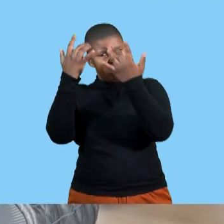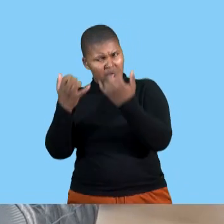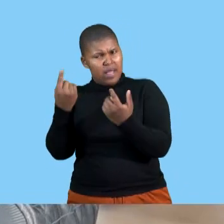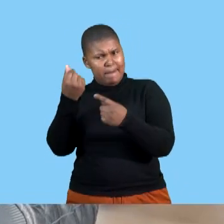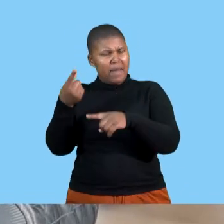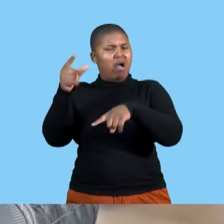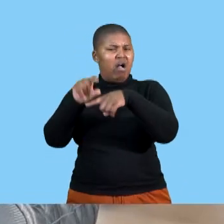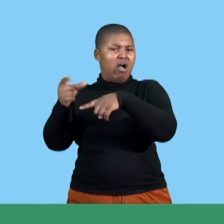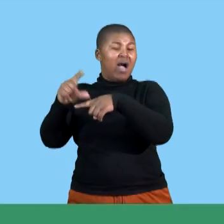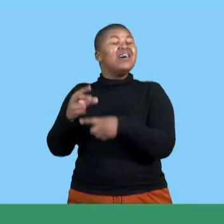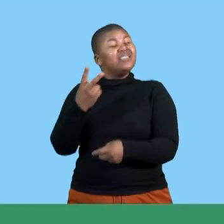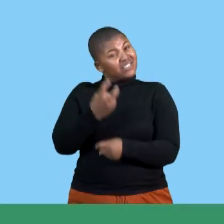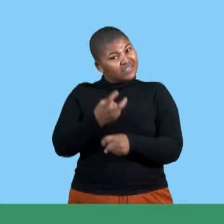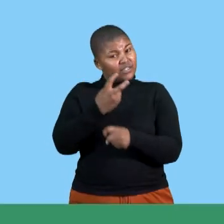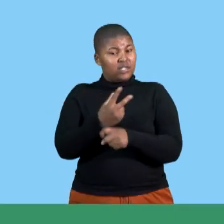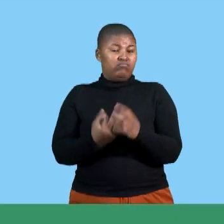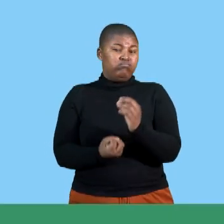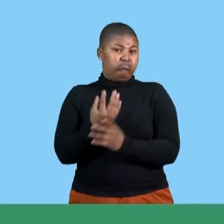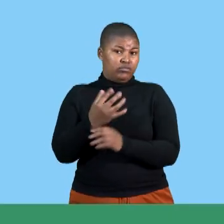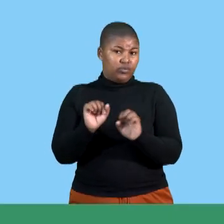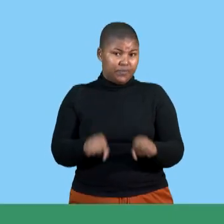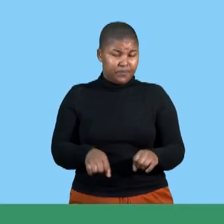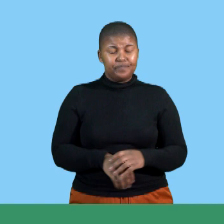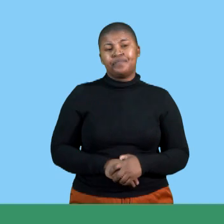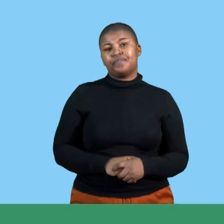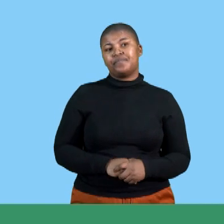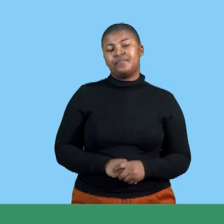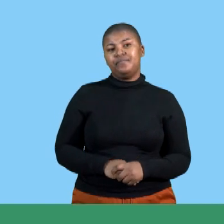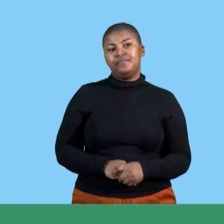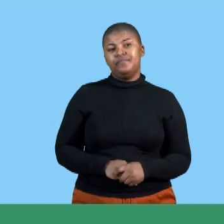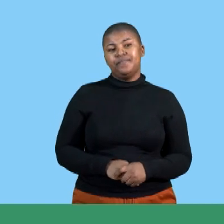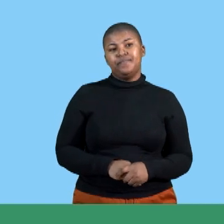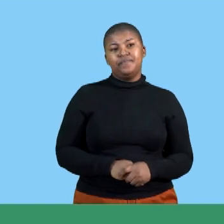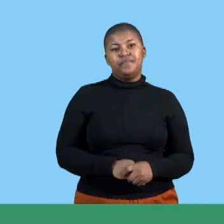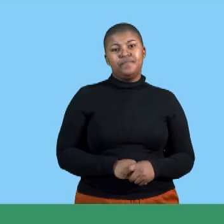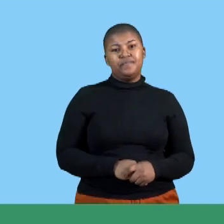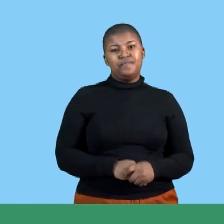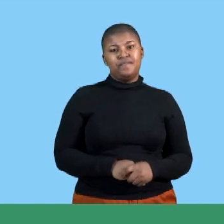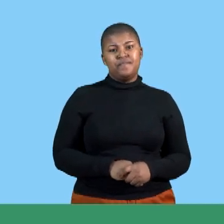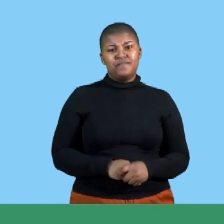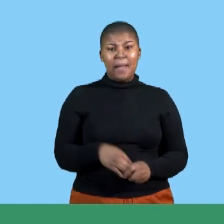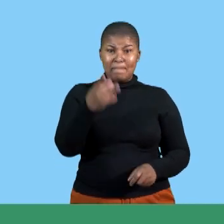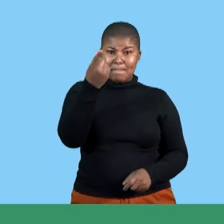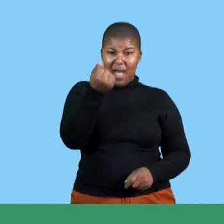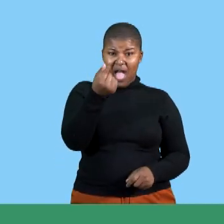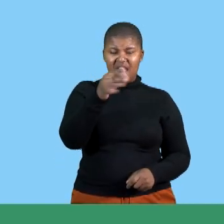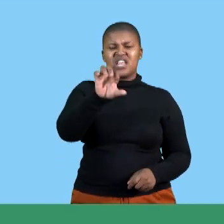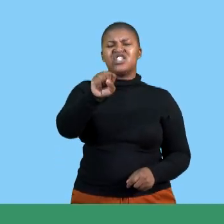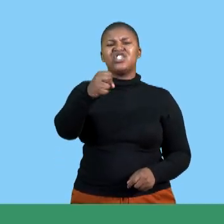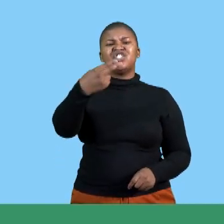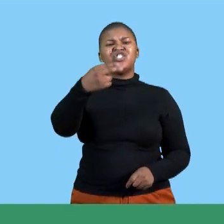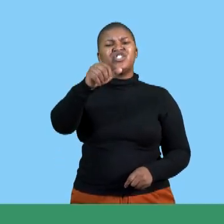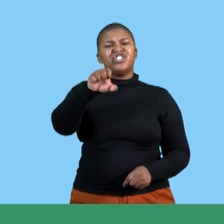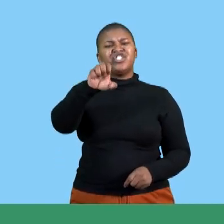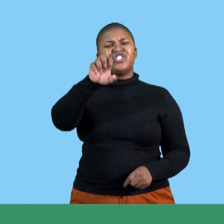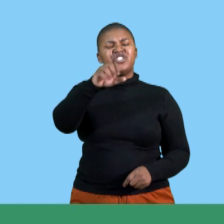a cooperative. Another disadvantage of cooperatives is that shares are not freely transferable,